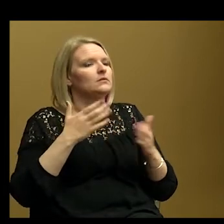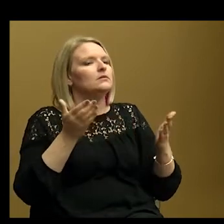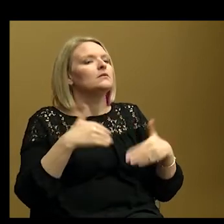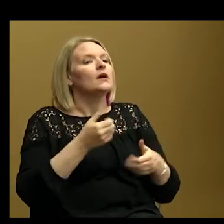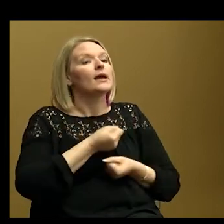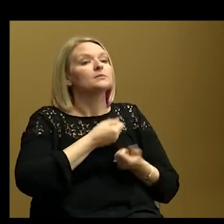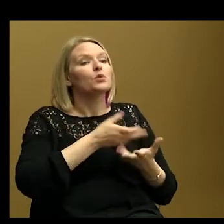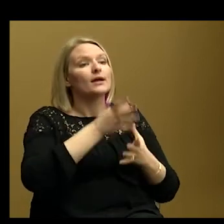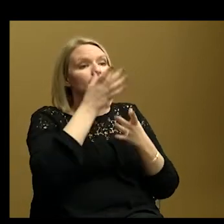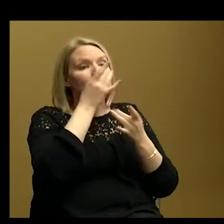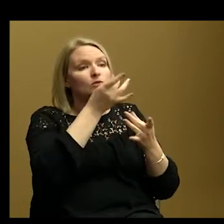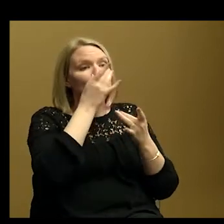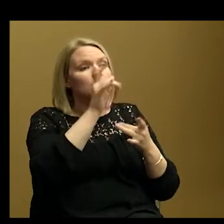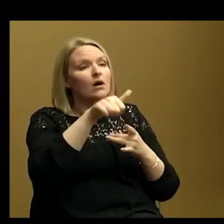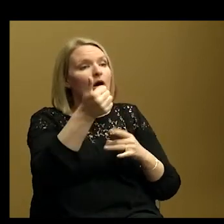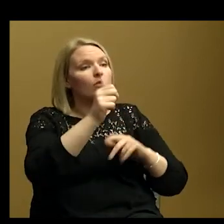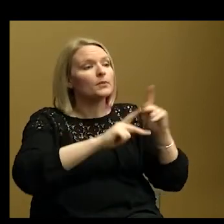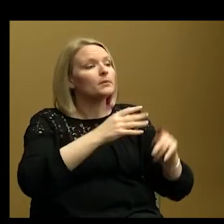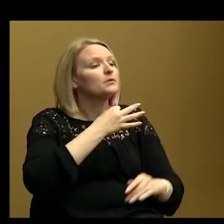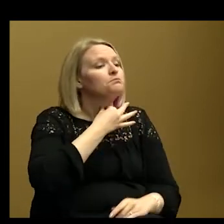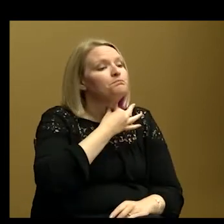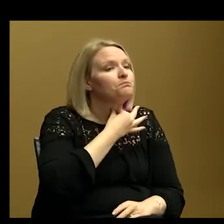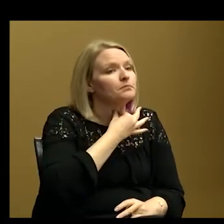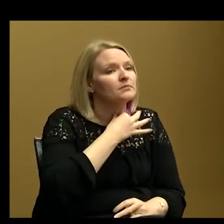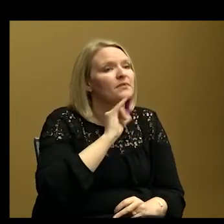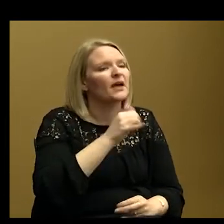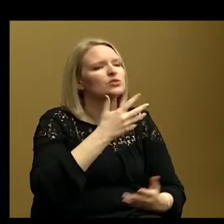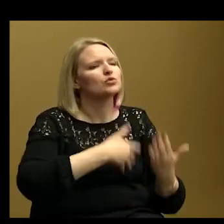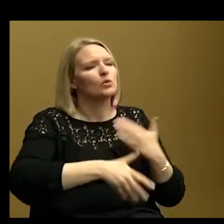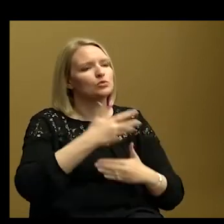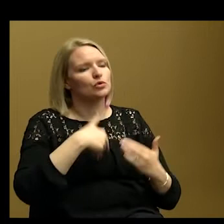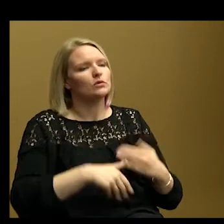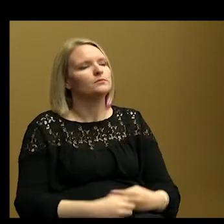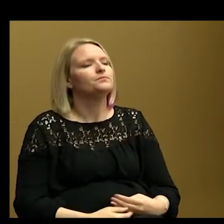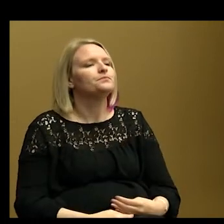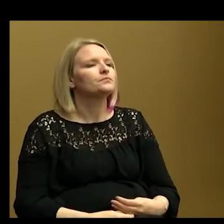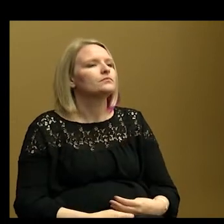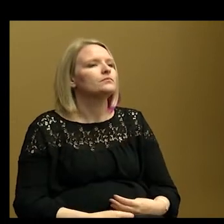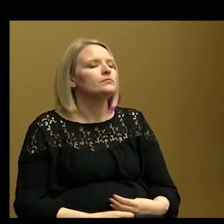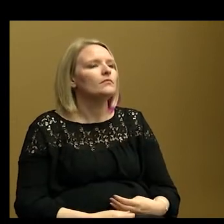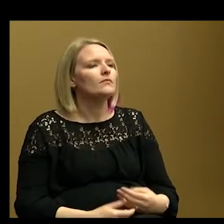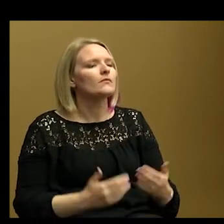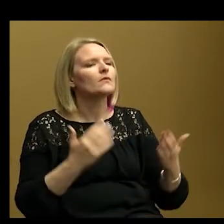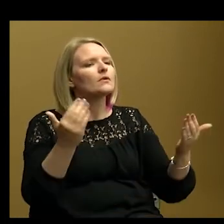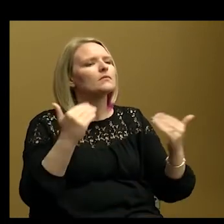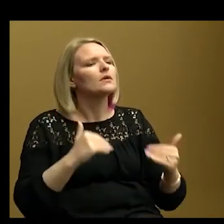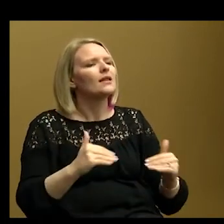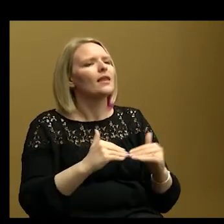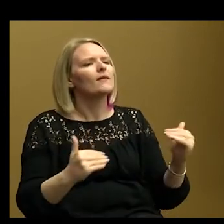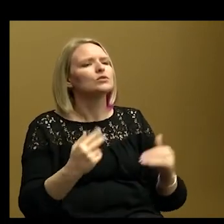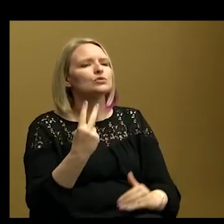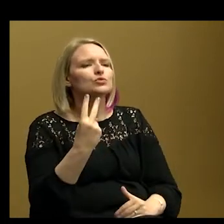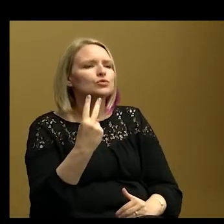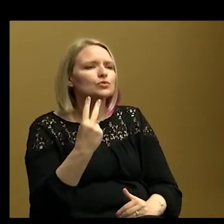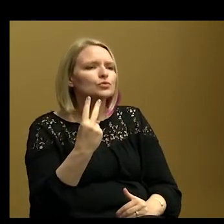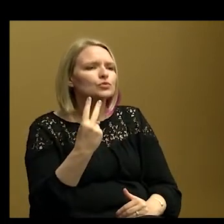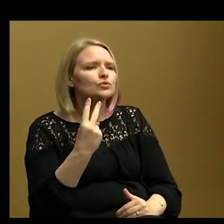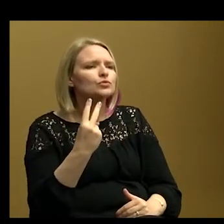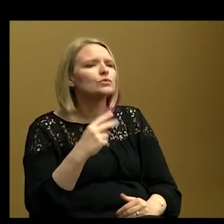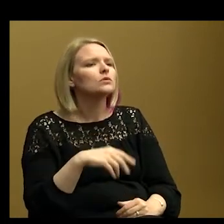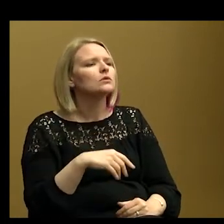Expresses interest in other people, so there's your social. Then when you get down to level 2, when